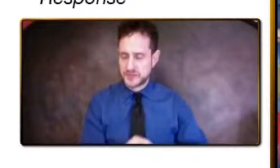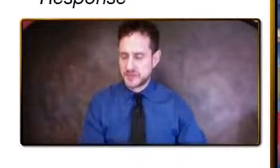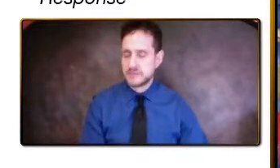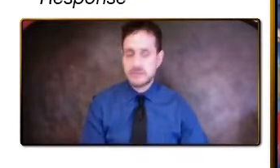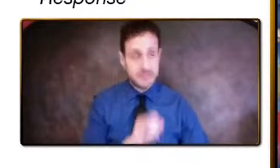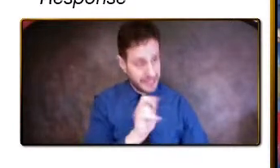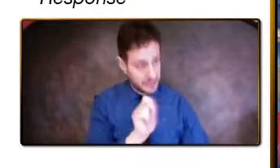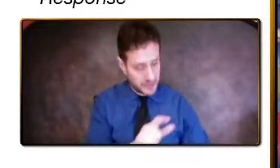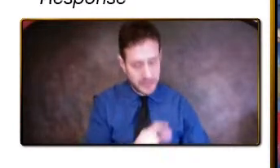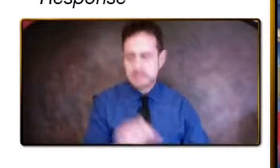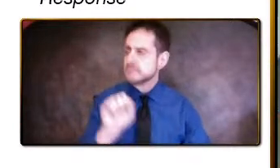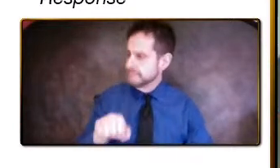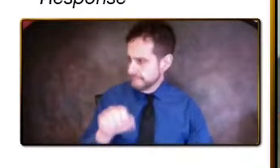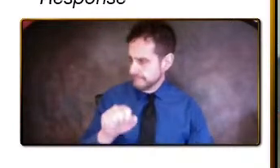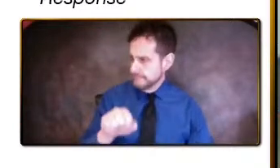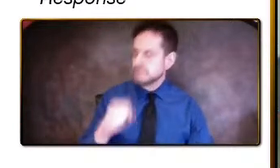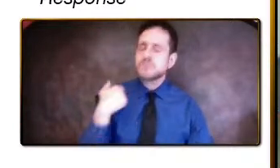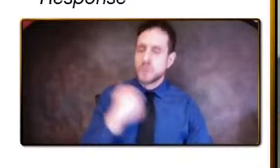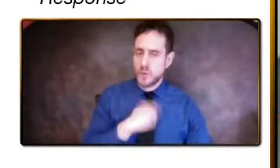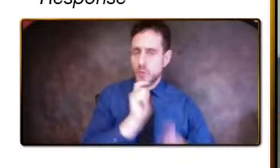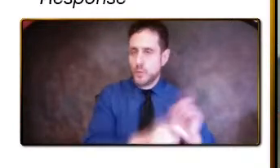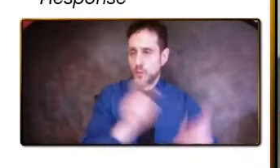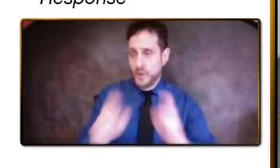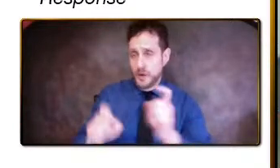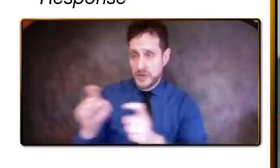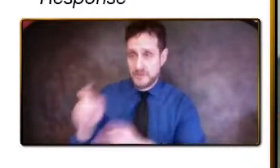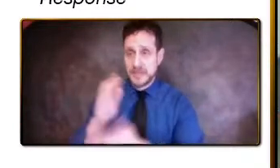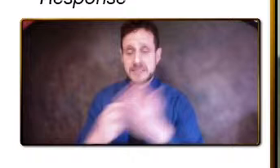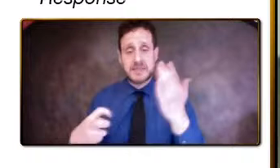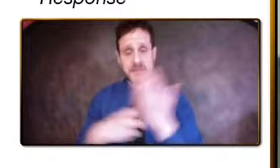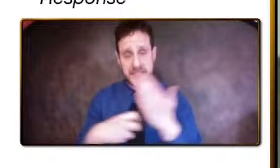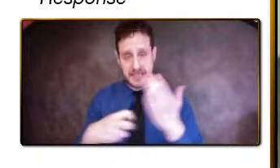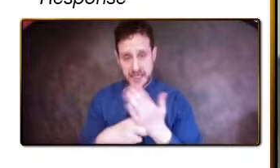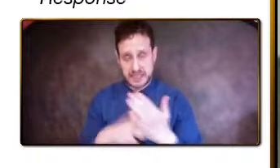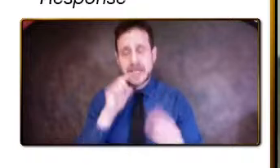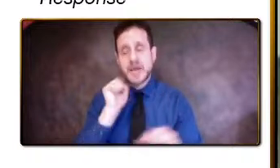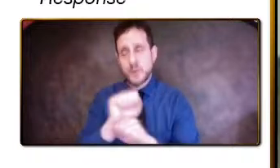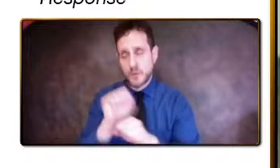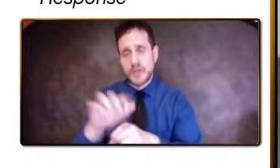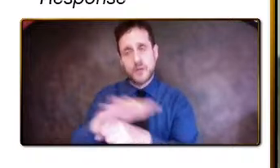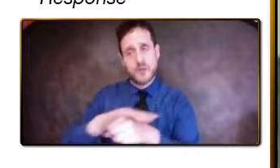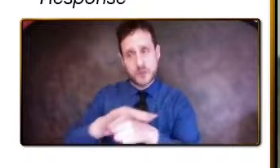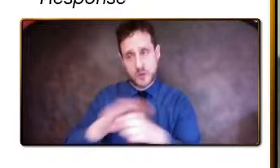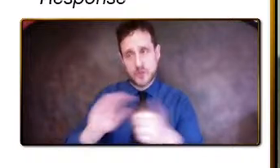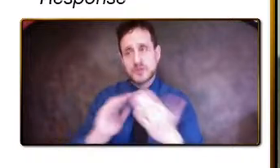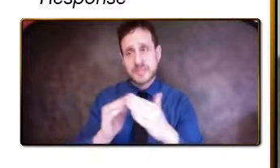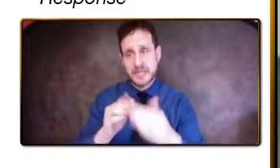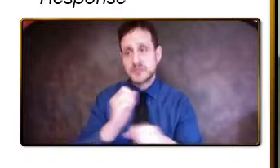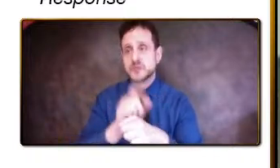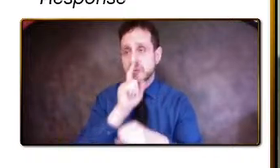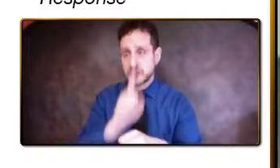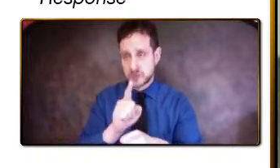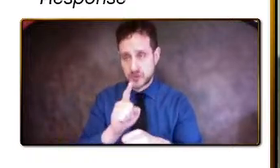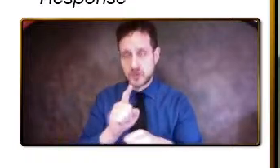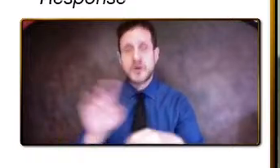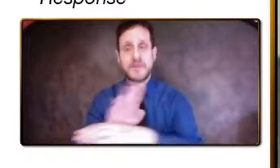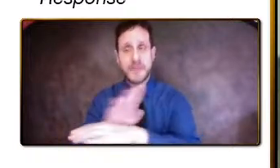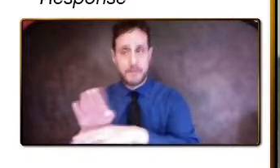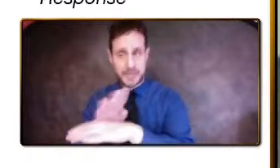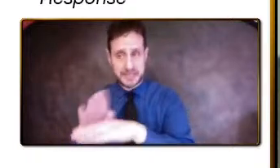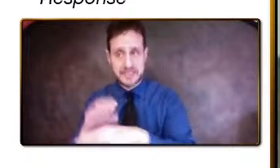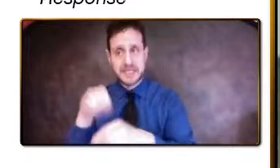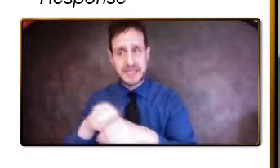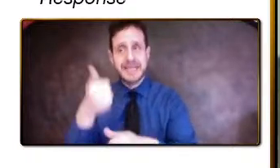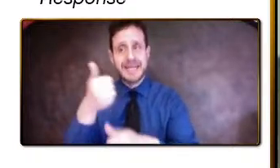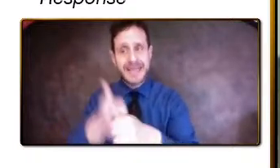Yes, we are issuing some citations, and we work with local municipalities to do that, to make sure that we are doing everything possible to